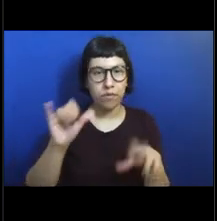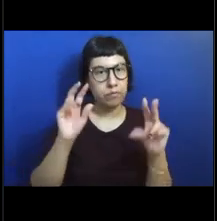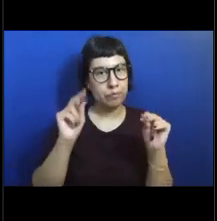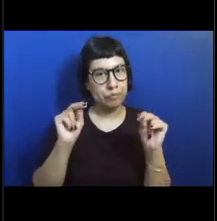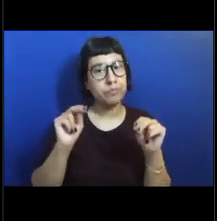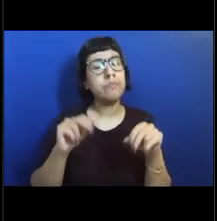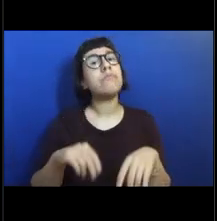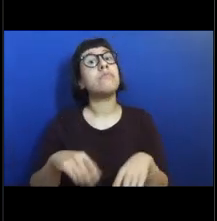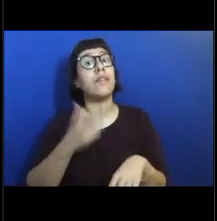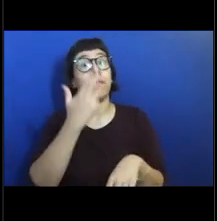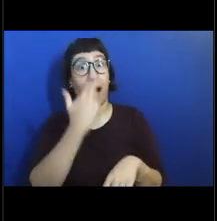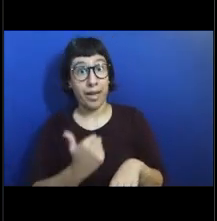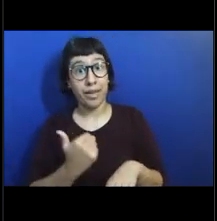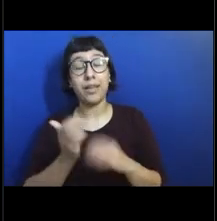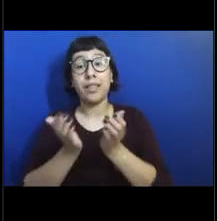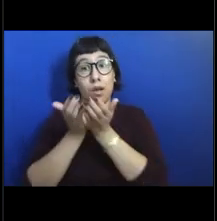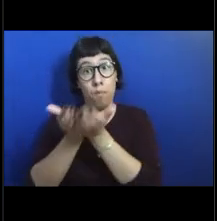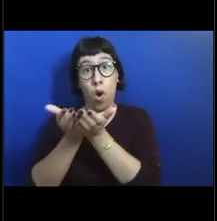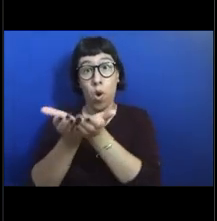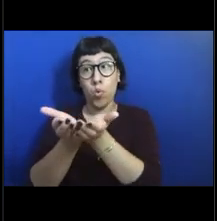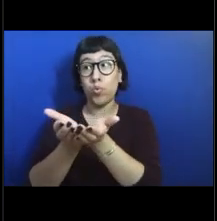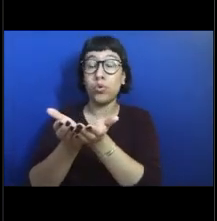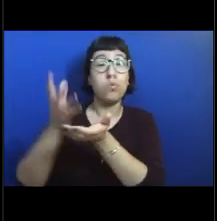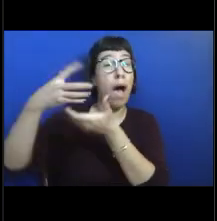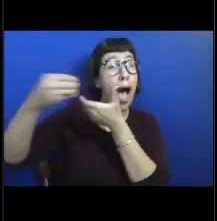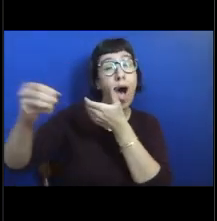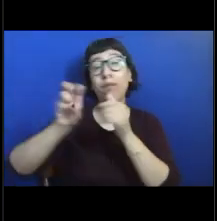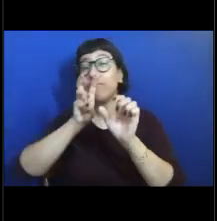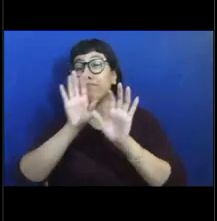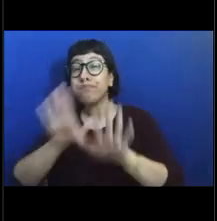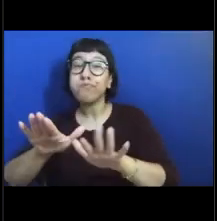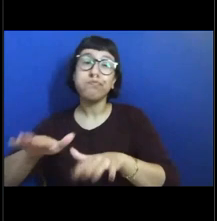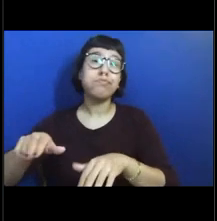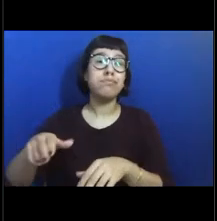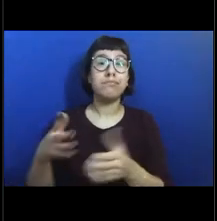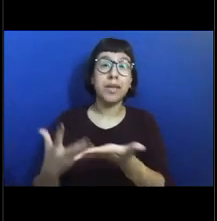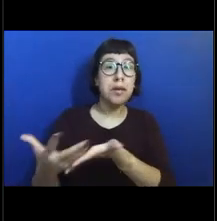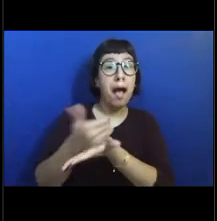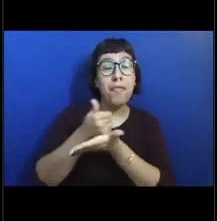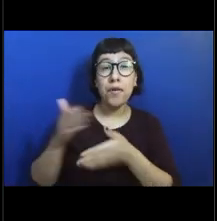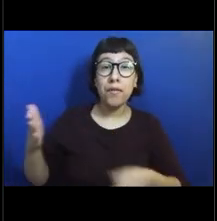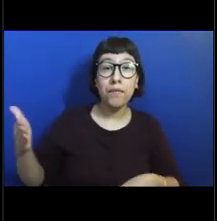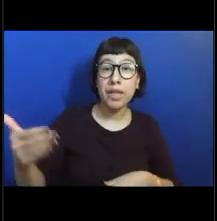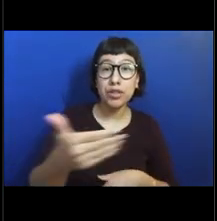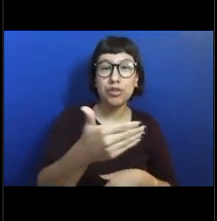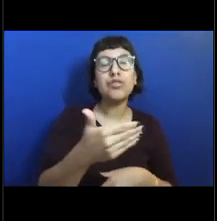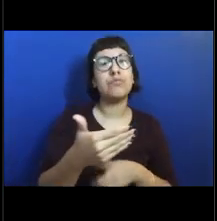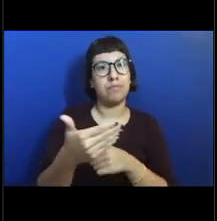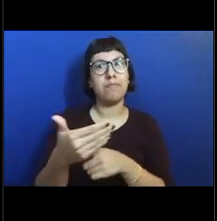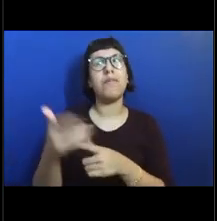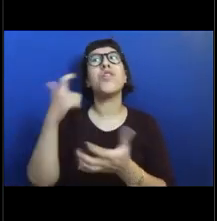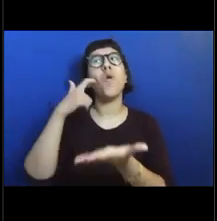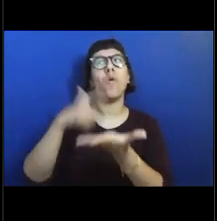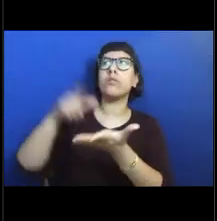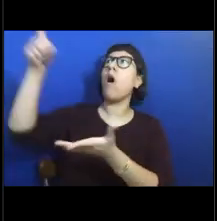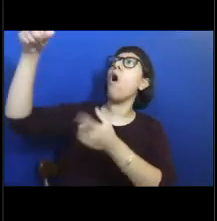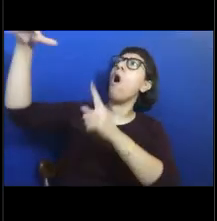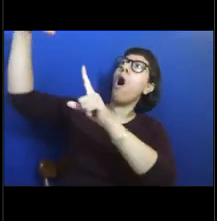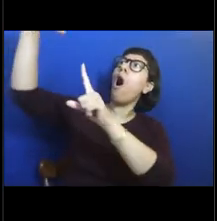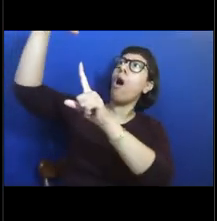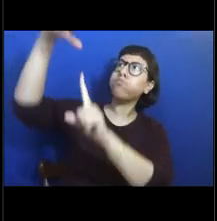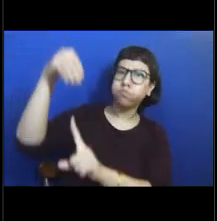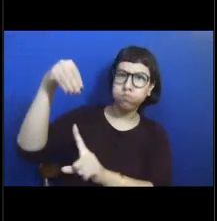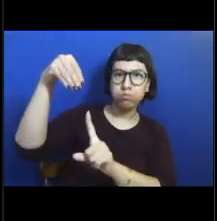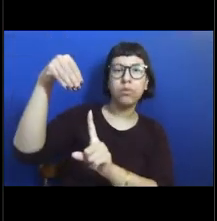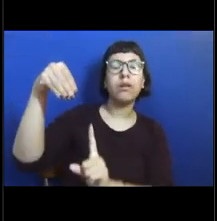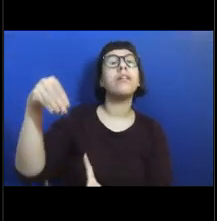boaters actually pick up weather balloons that have been out there fishing. I used to work along the coast, and from time to time we would get a call from